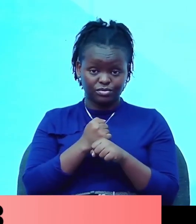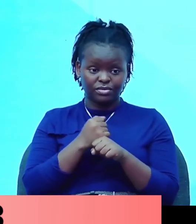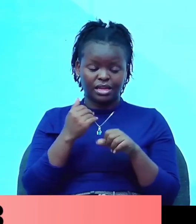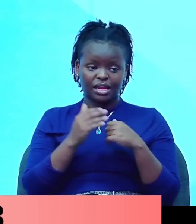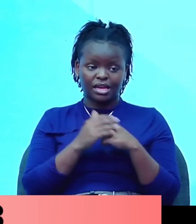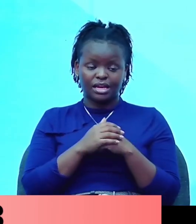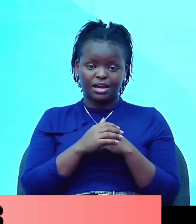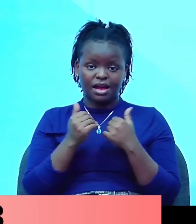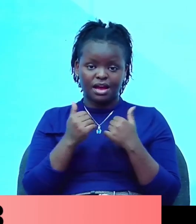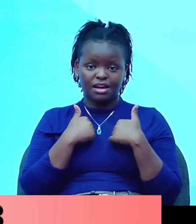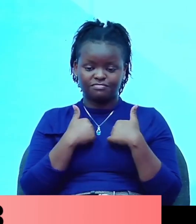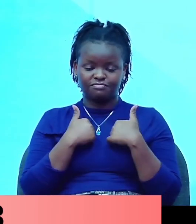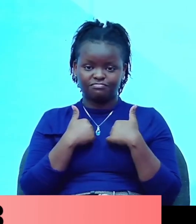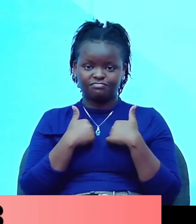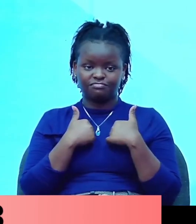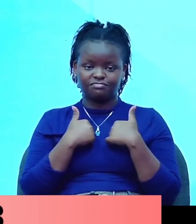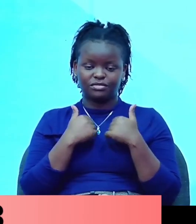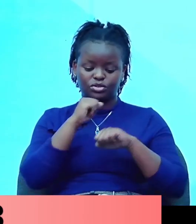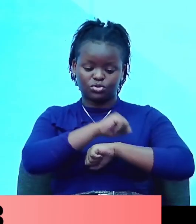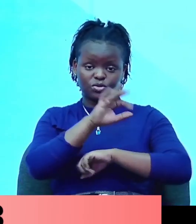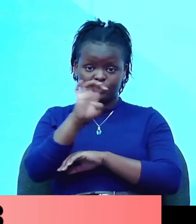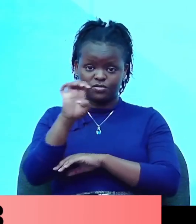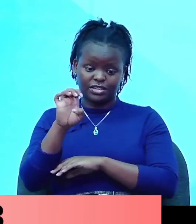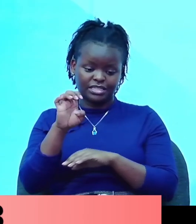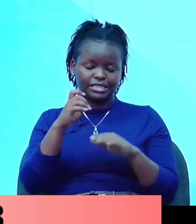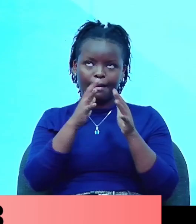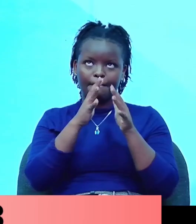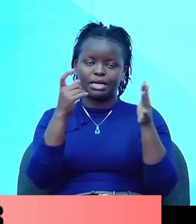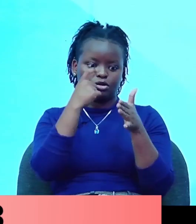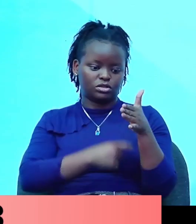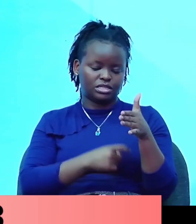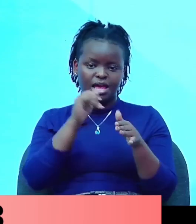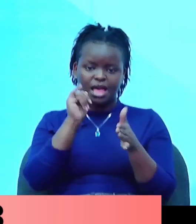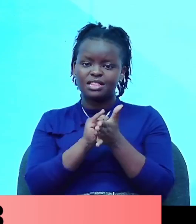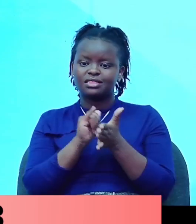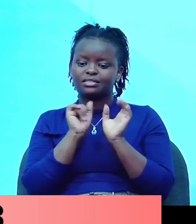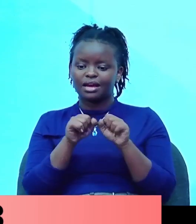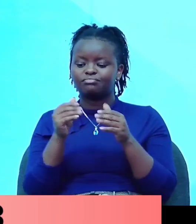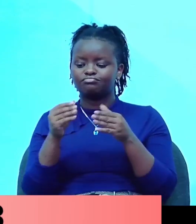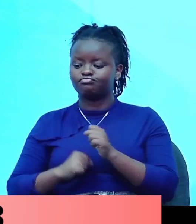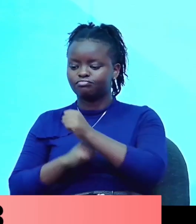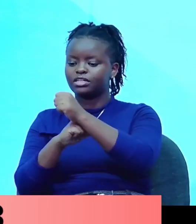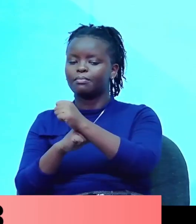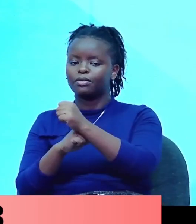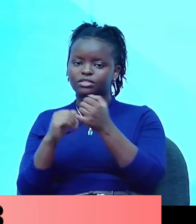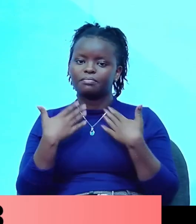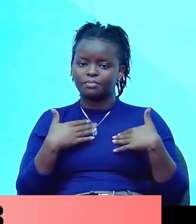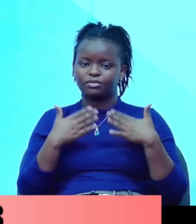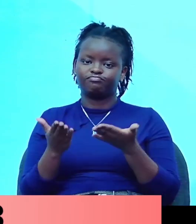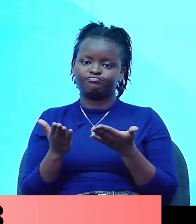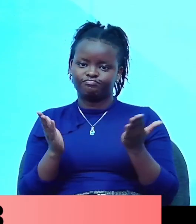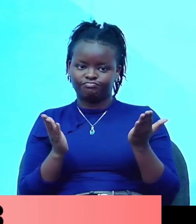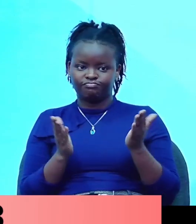those costs that are usually there. So school fees is a big cost for people. Yeah. So we thought that would go towards supporting a number of people. Actually, the draw